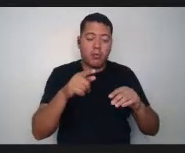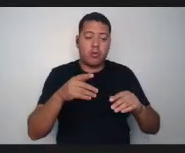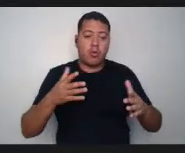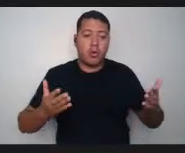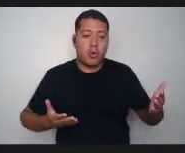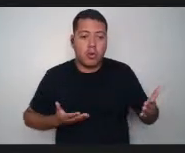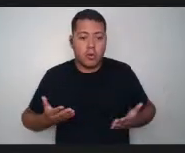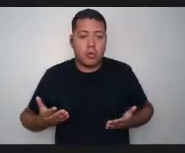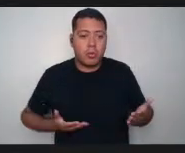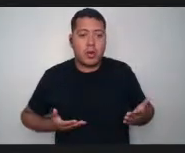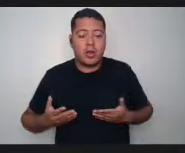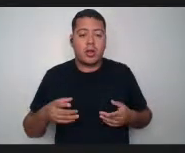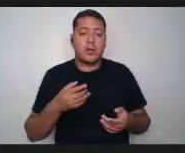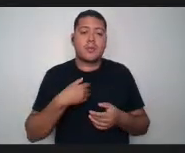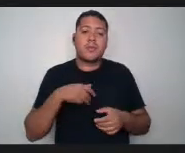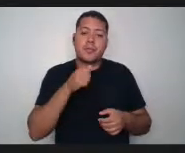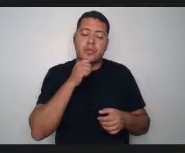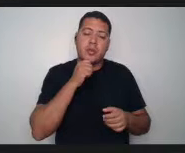on field studies and